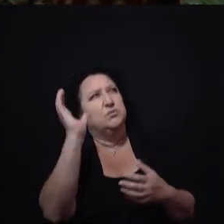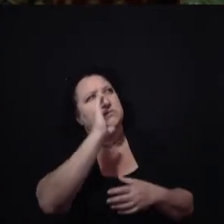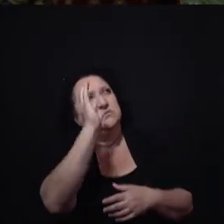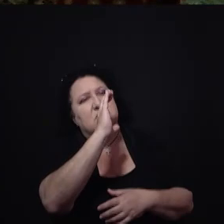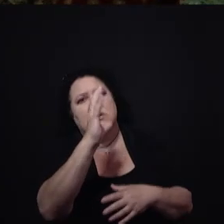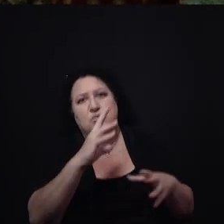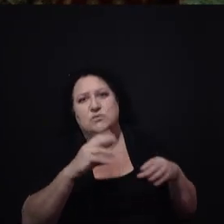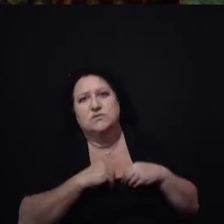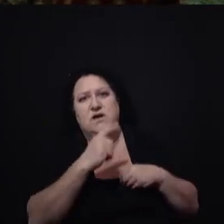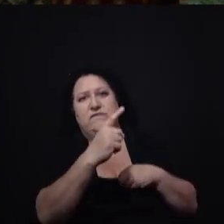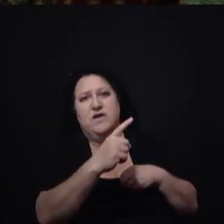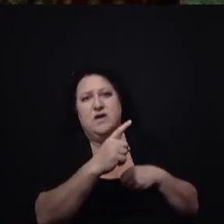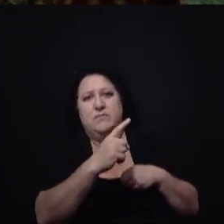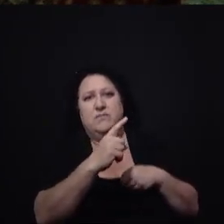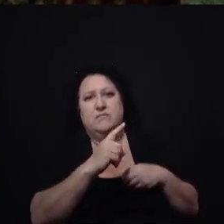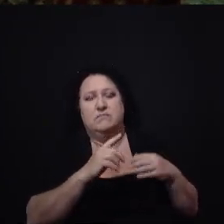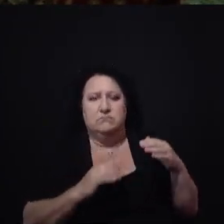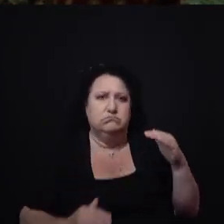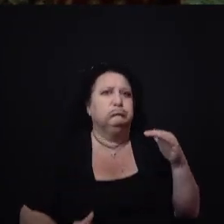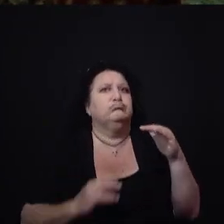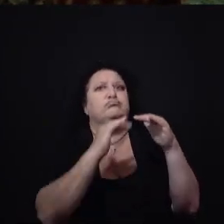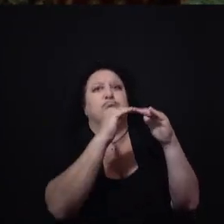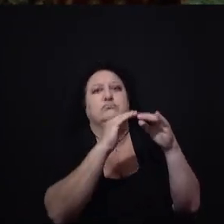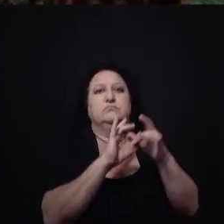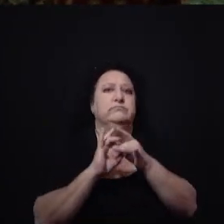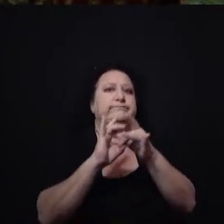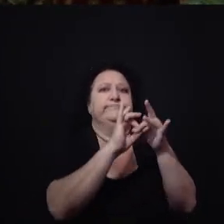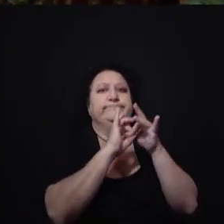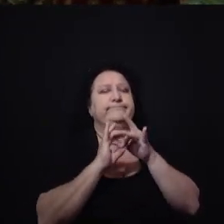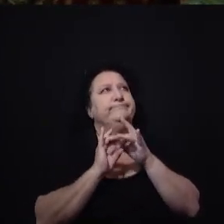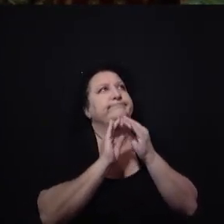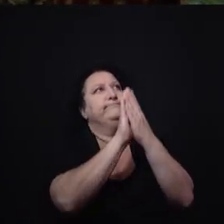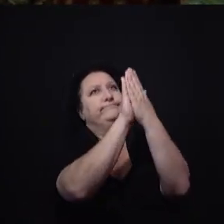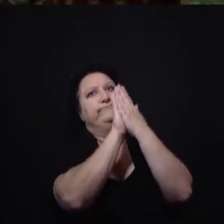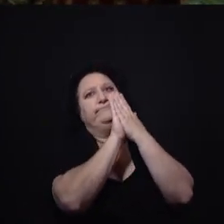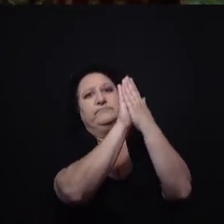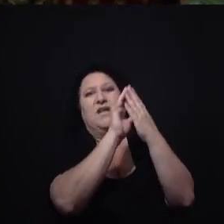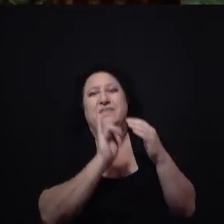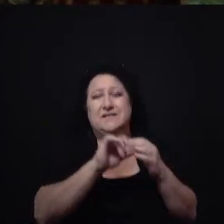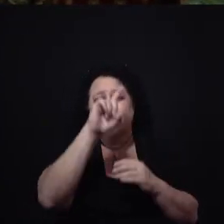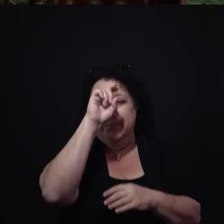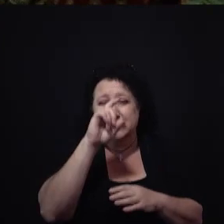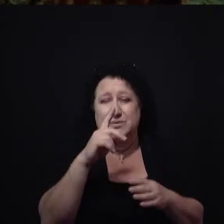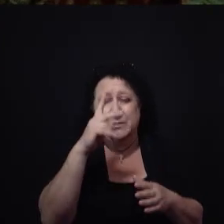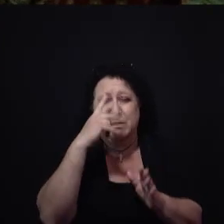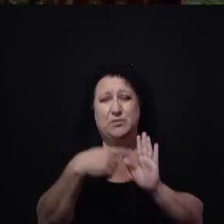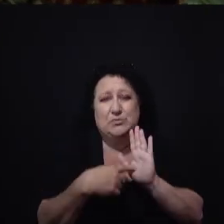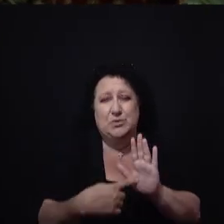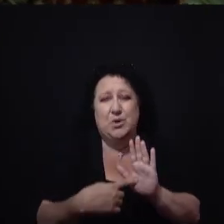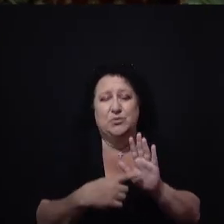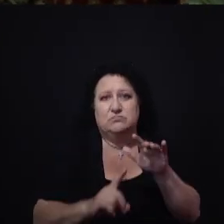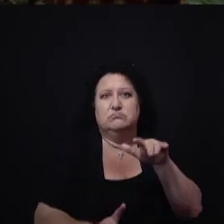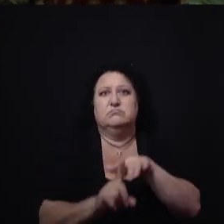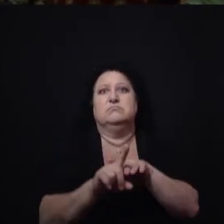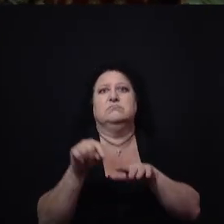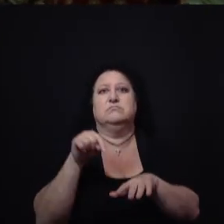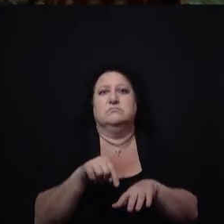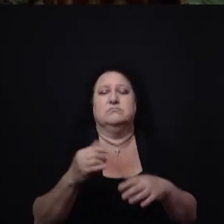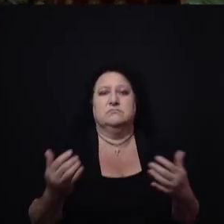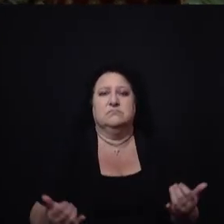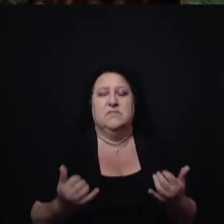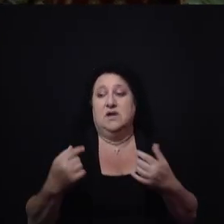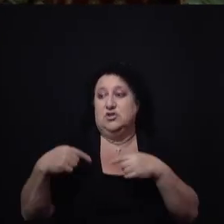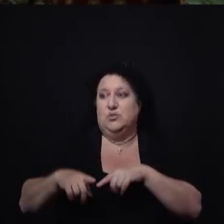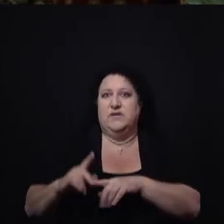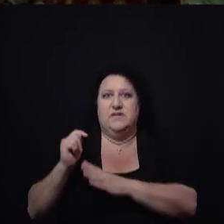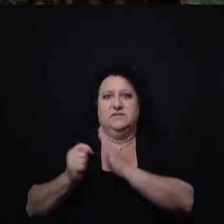him, this is the mystery that is now revealed, Paul says, in his day, and is still being revealed to hearts and